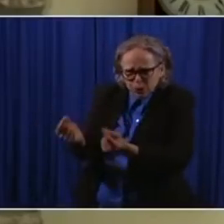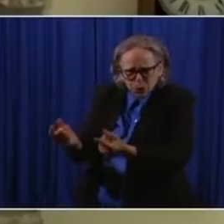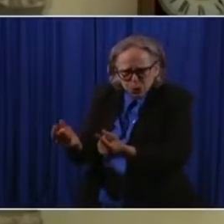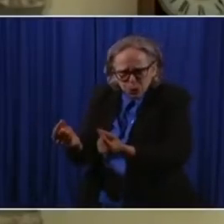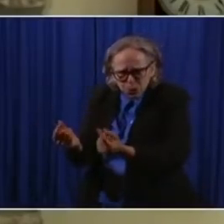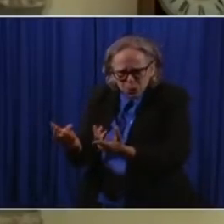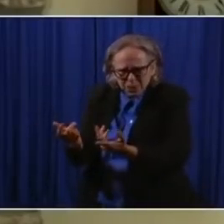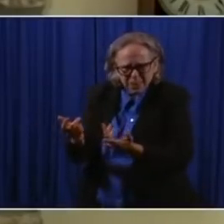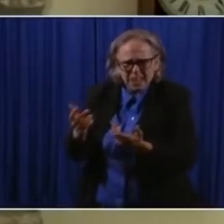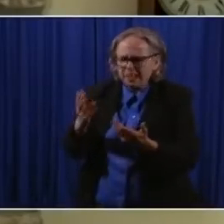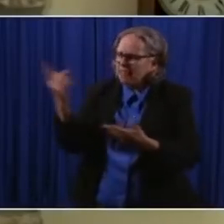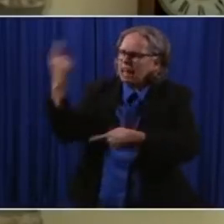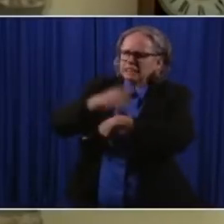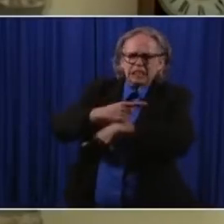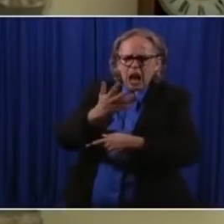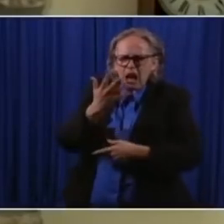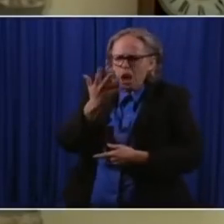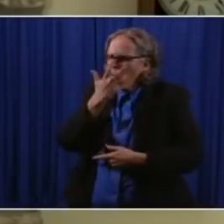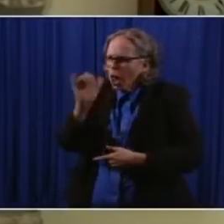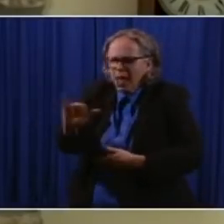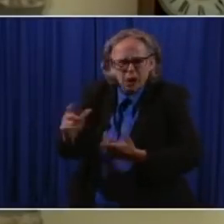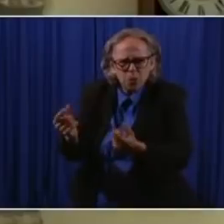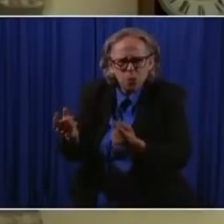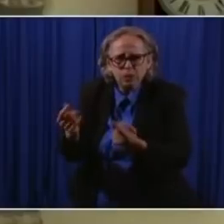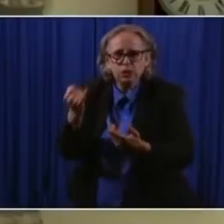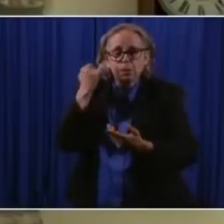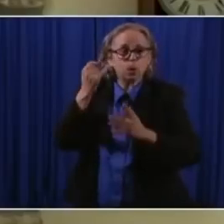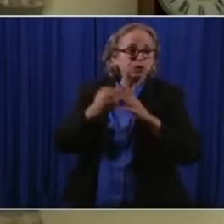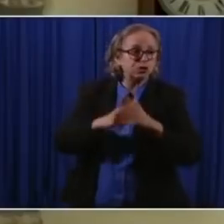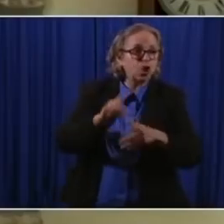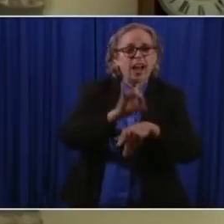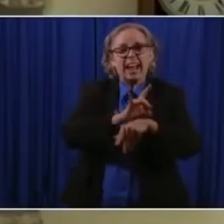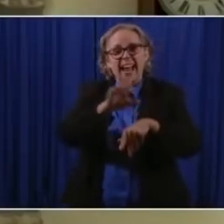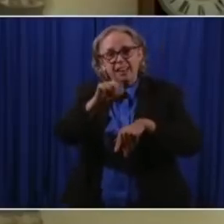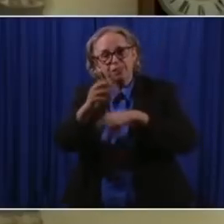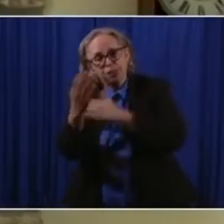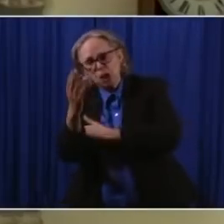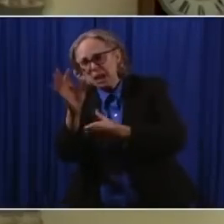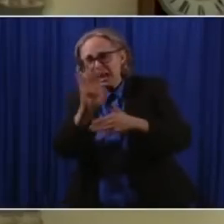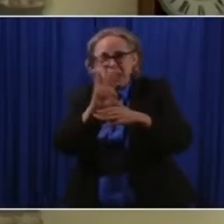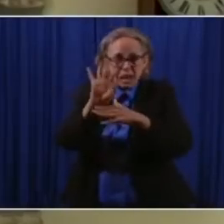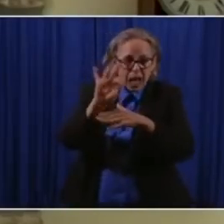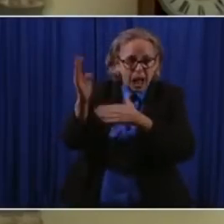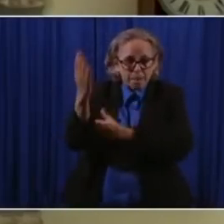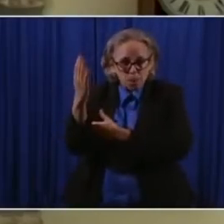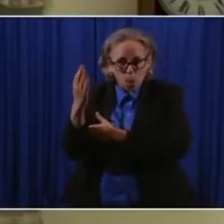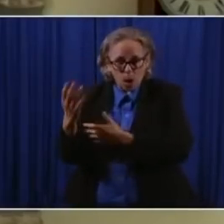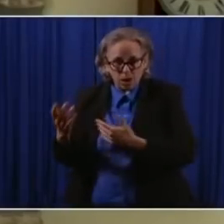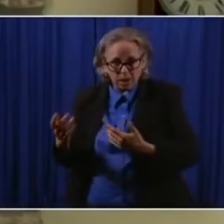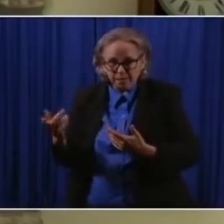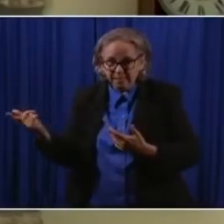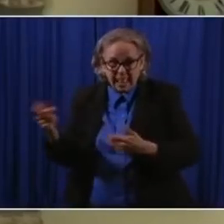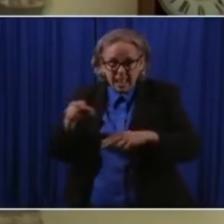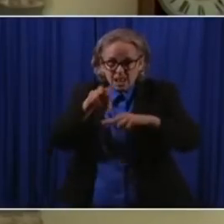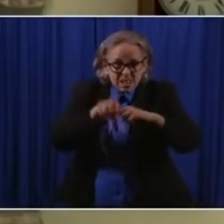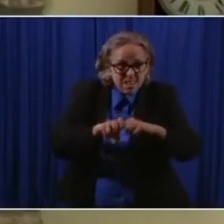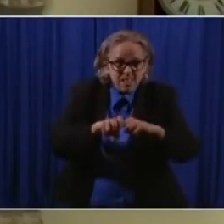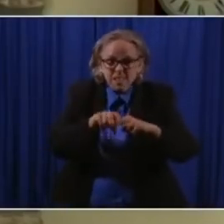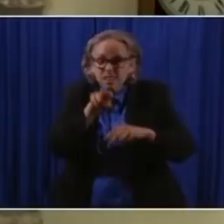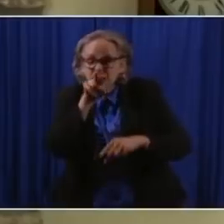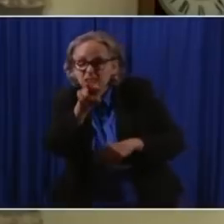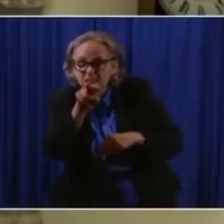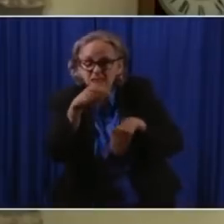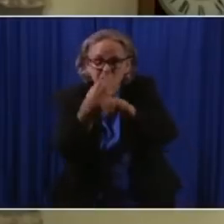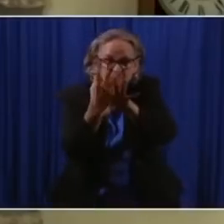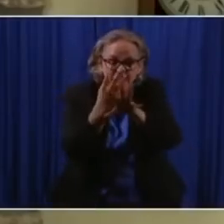What's their day look like? Let's say they start at 8:30 or 9. Are they then looking at the teacher on